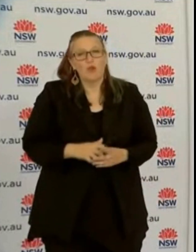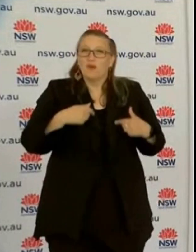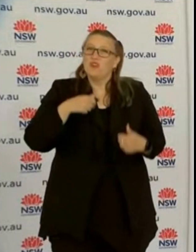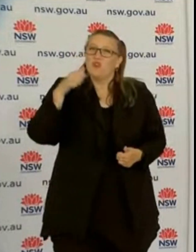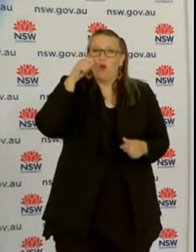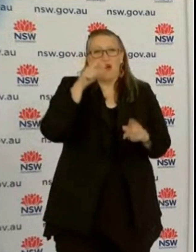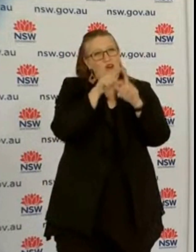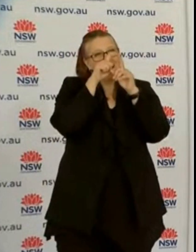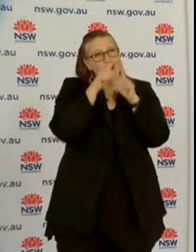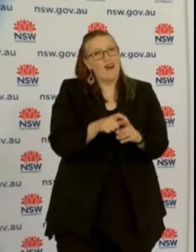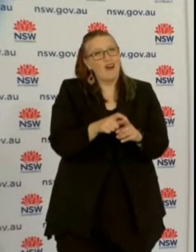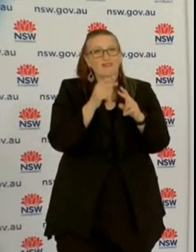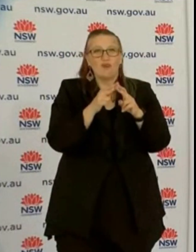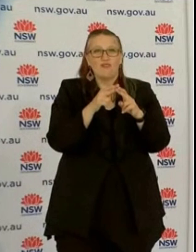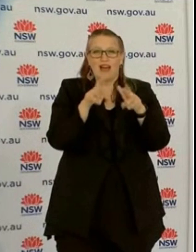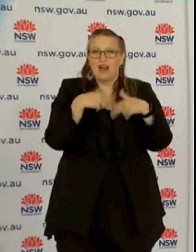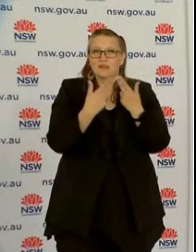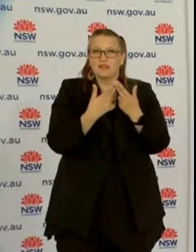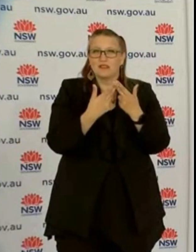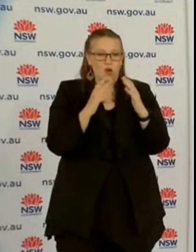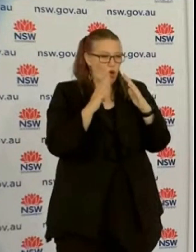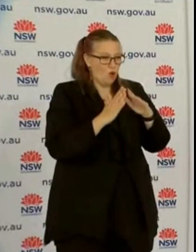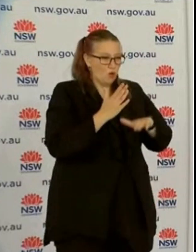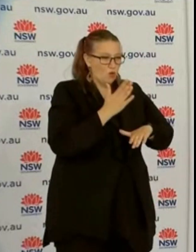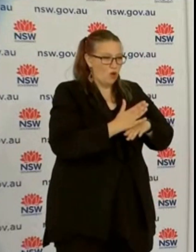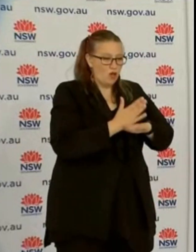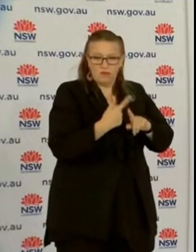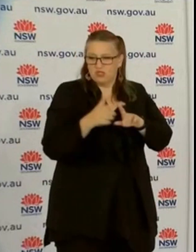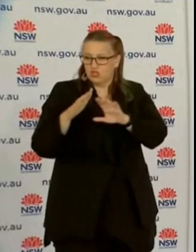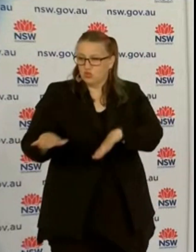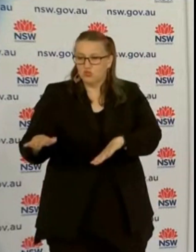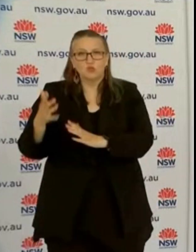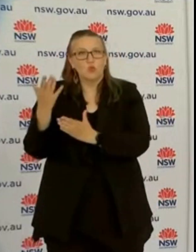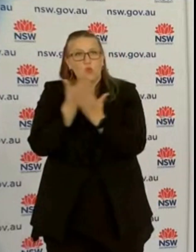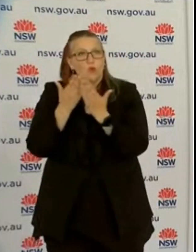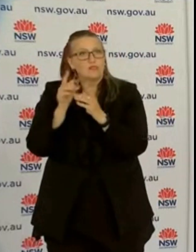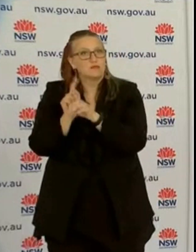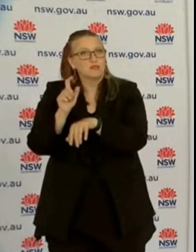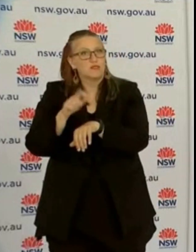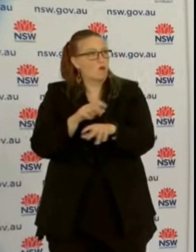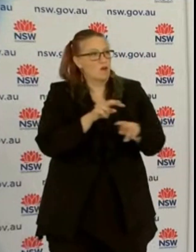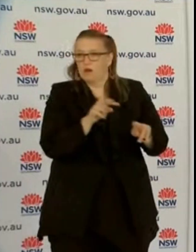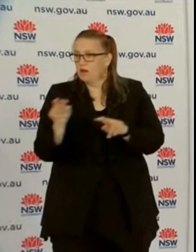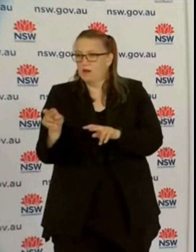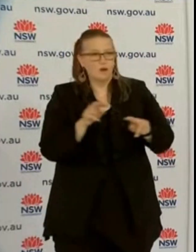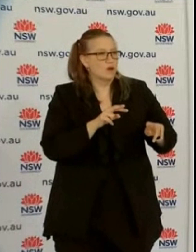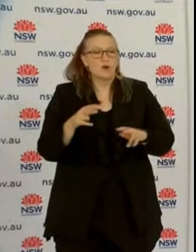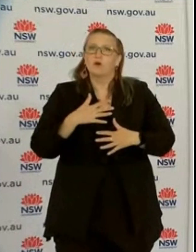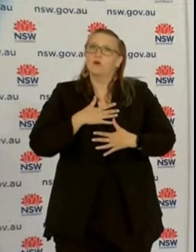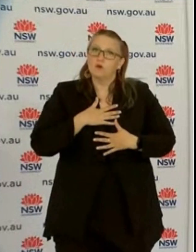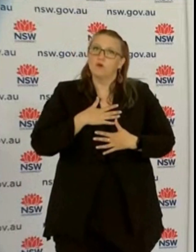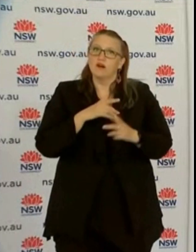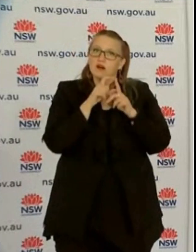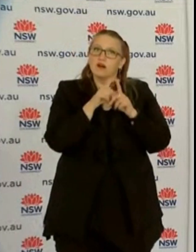what a struggle it's been for families who are home learning, for parents who are overseeing home learning, as well as undertaking their own